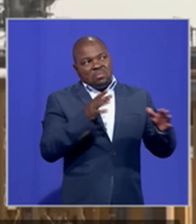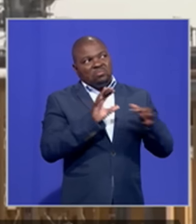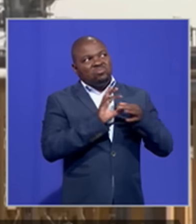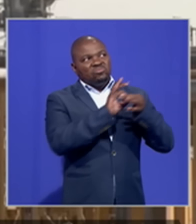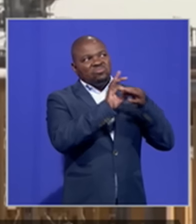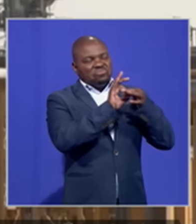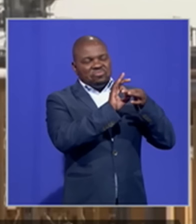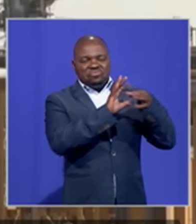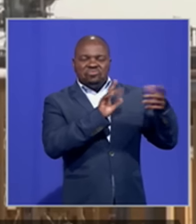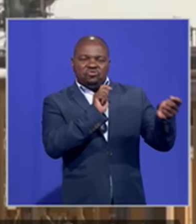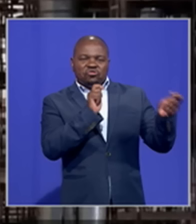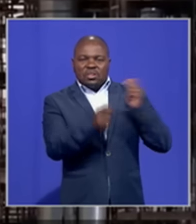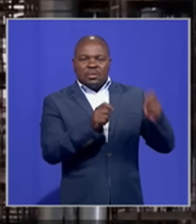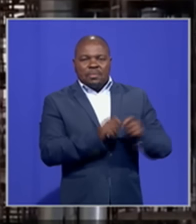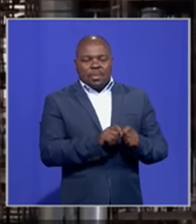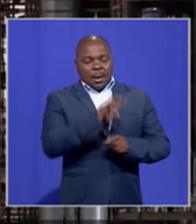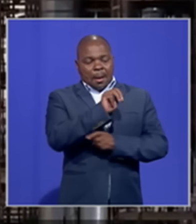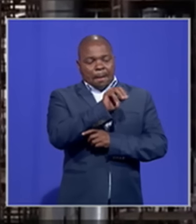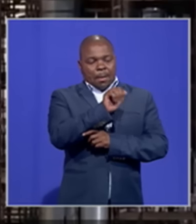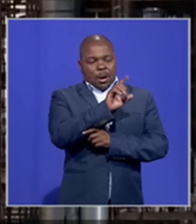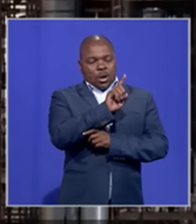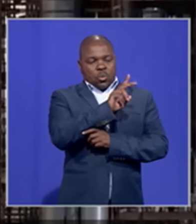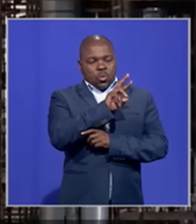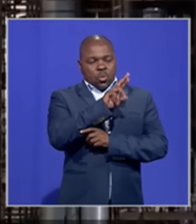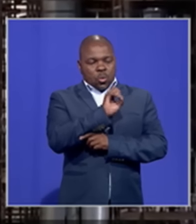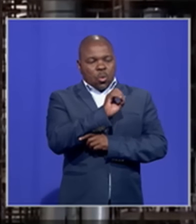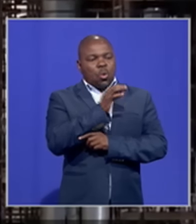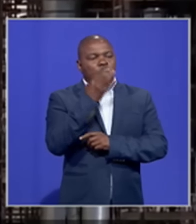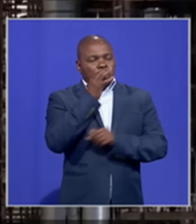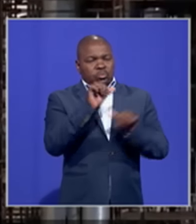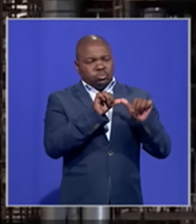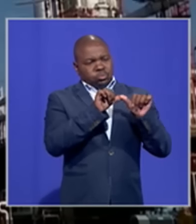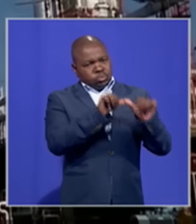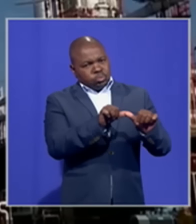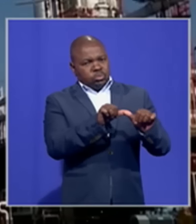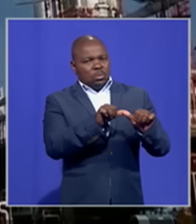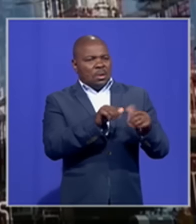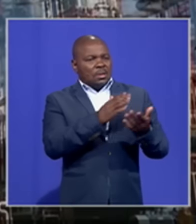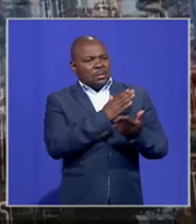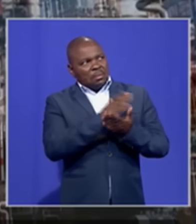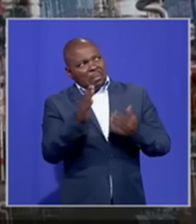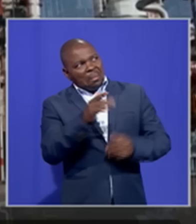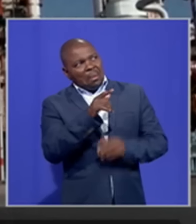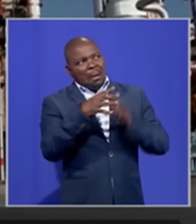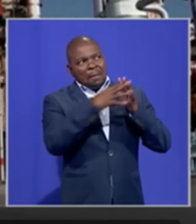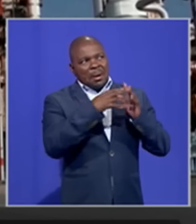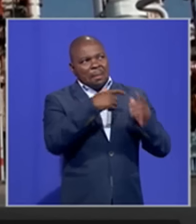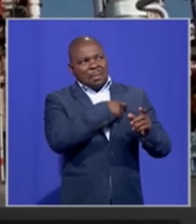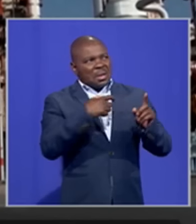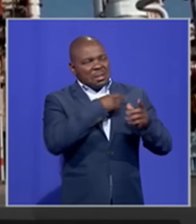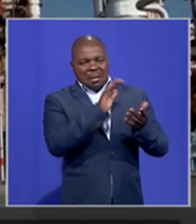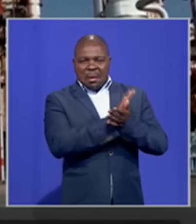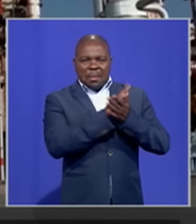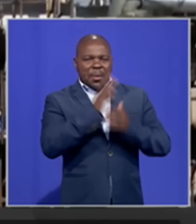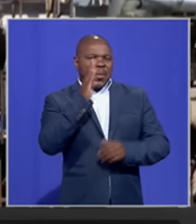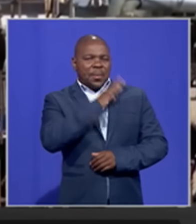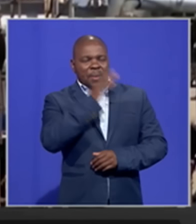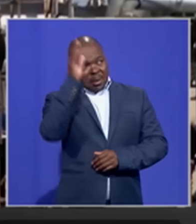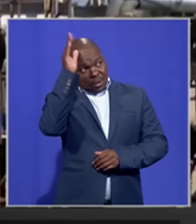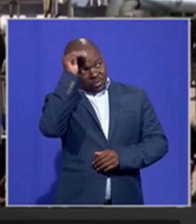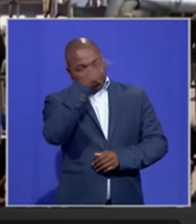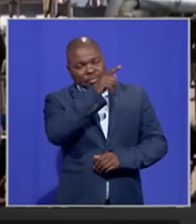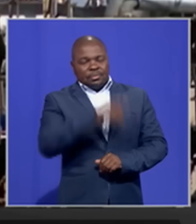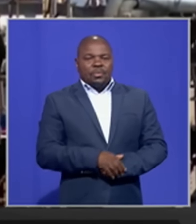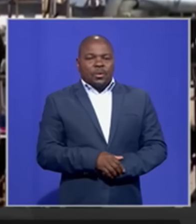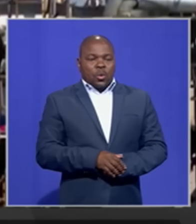fetolwa. Jwale Maduro yena o tswetse pele ka dipelo tsa Chavez, ntho e sa kgahliseng mopresidente wa America Donald Trump. We're going